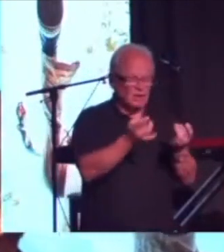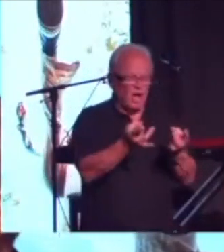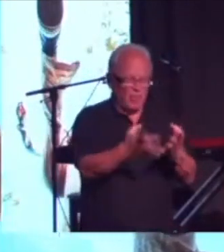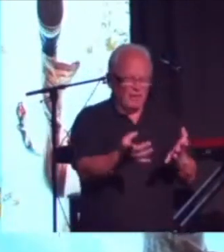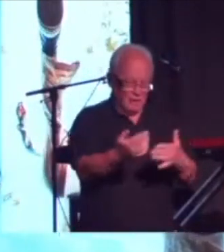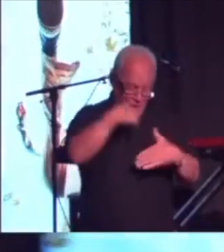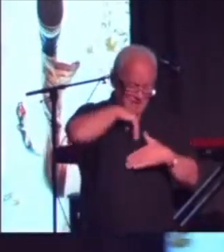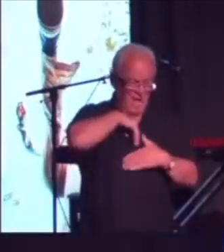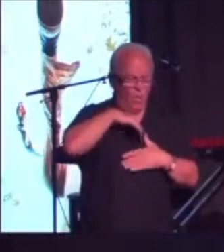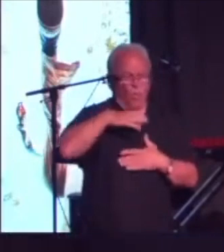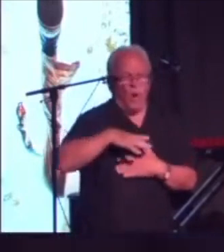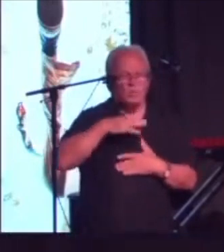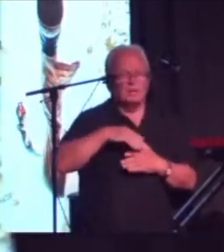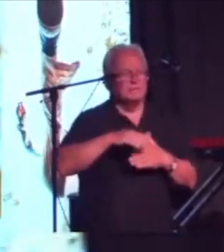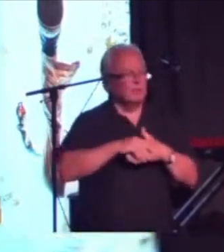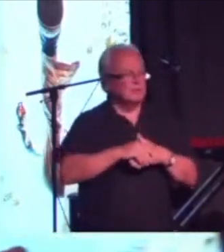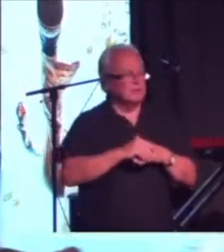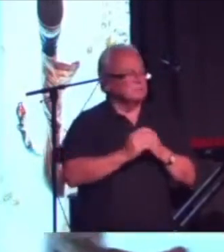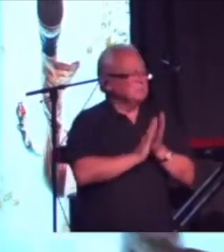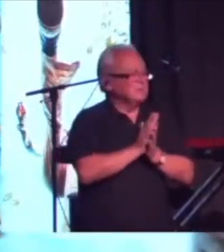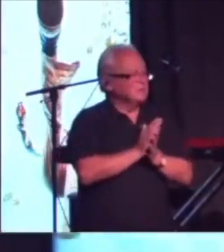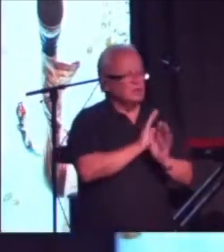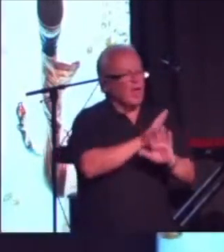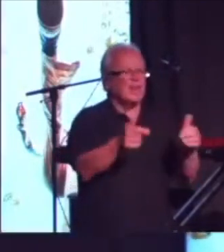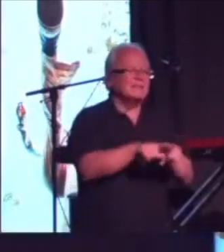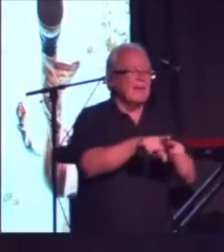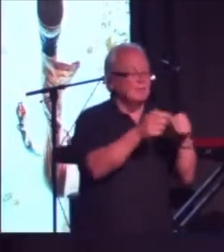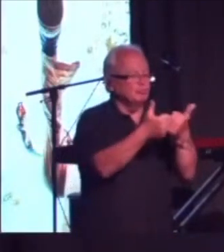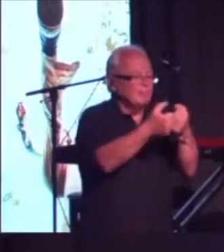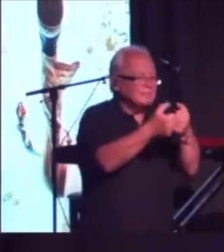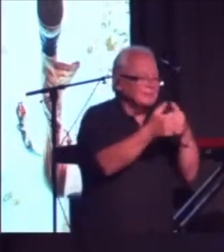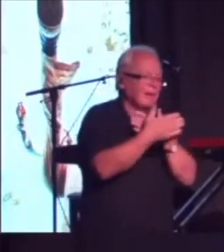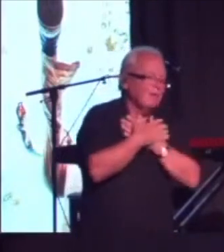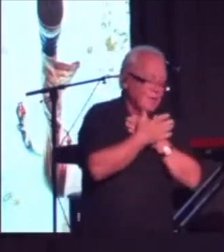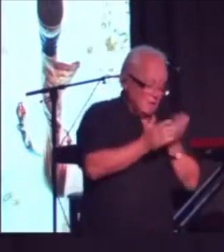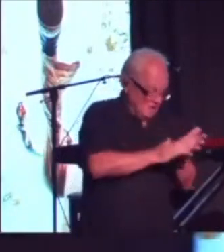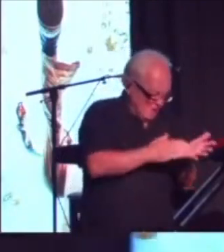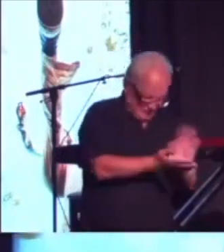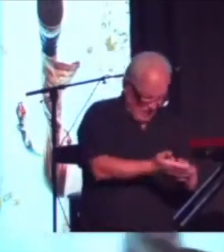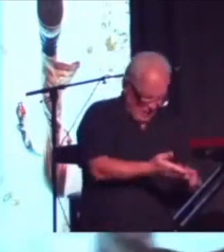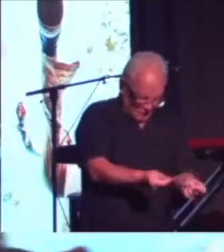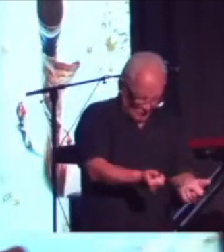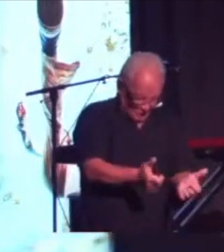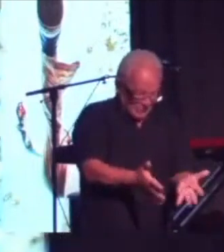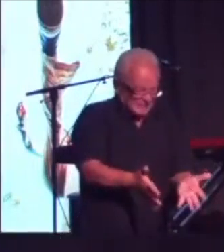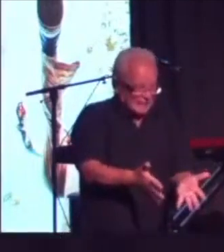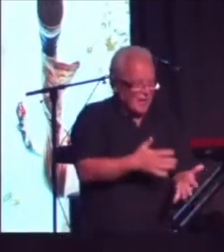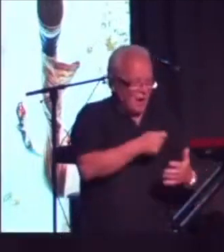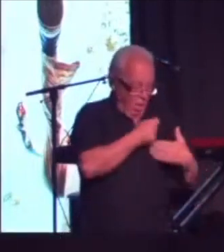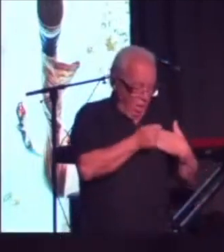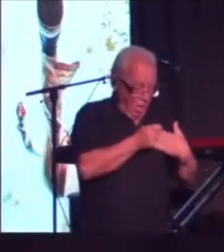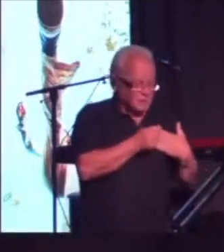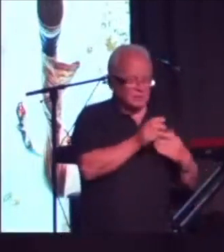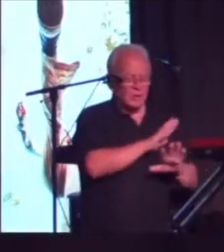for it. It doesn't make you have sweaty palms and your heart race. It's not like a romantic thing. Friendship's different to that. And so the point being